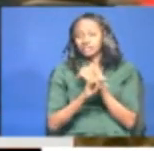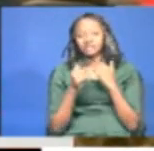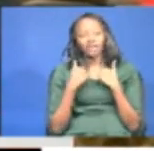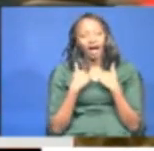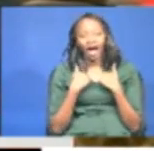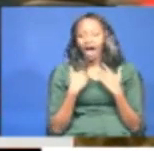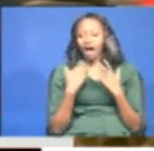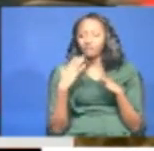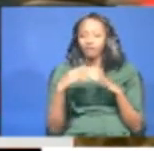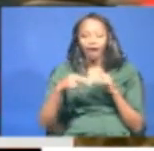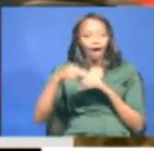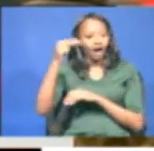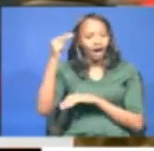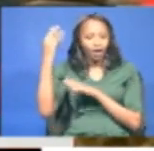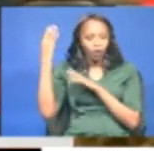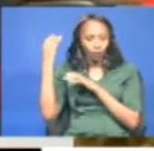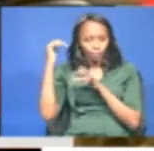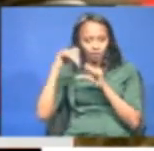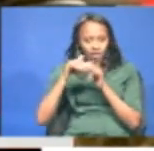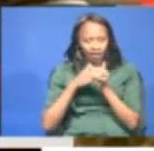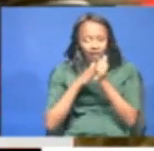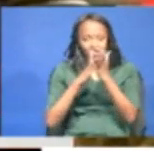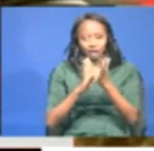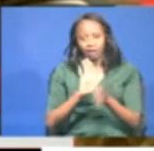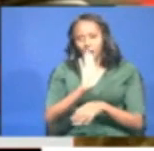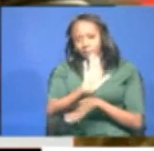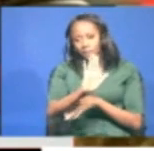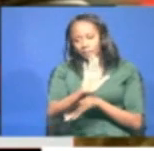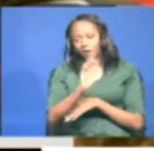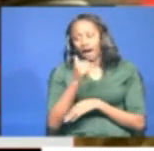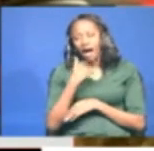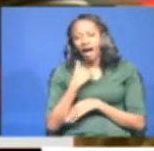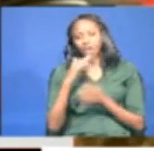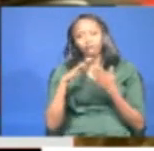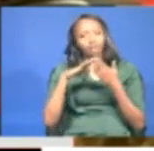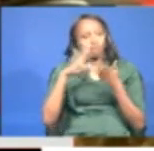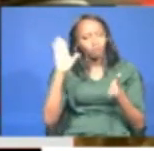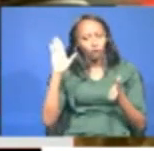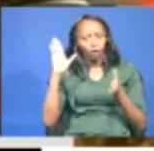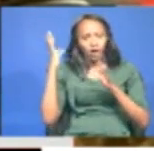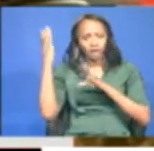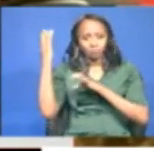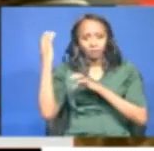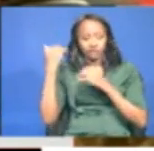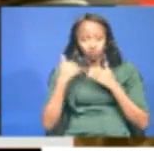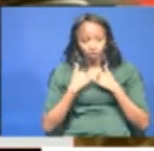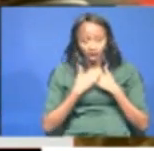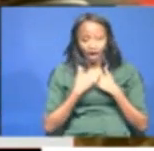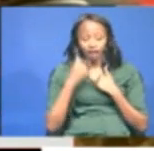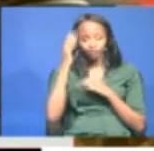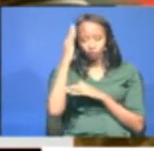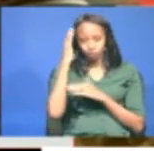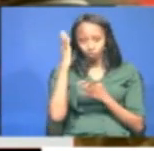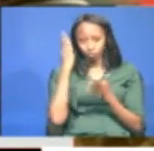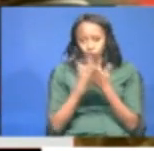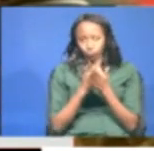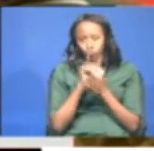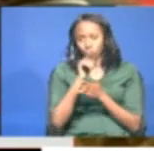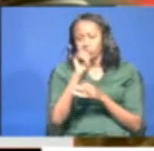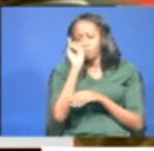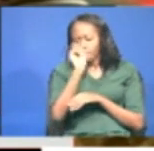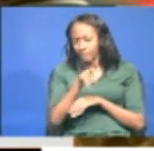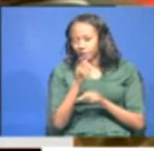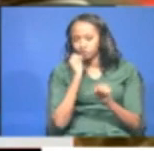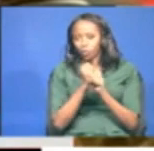hope in your leadership. They have so much expectation. And I know that you must work very hard. And for